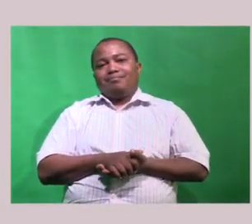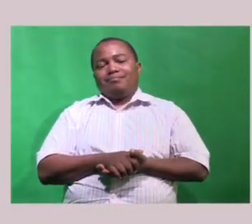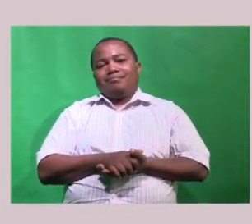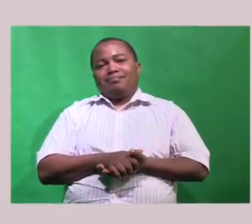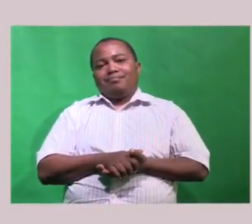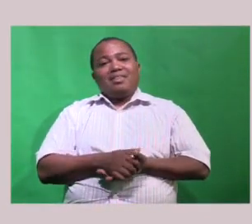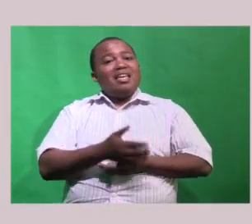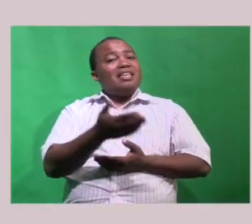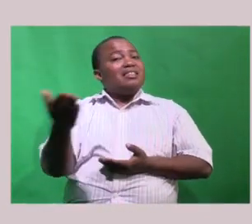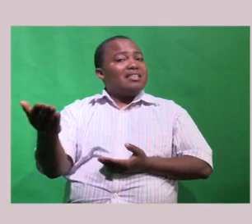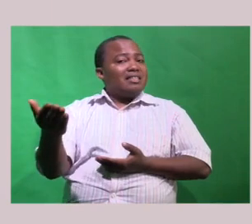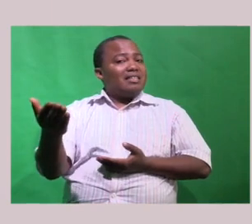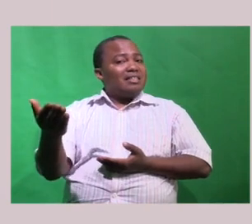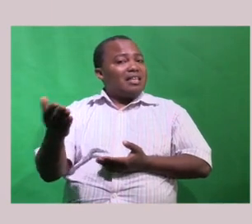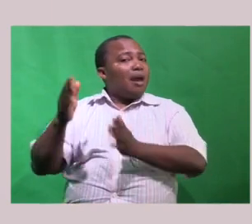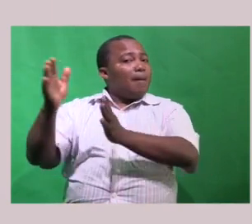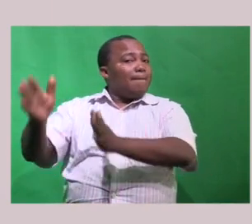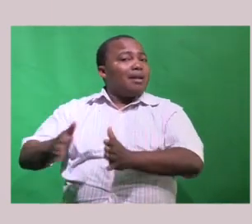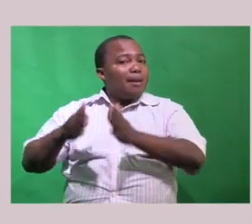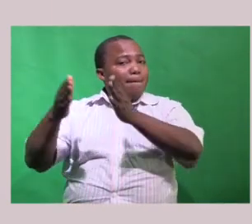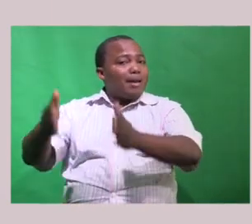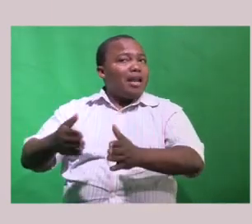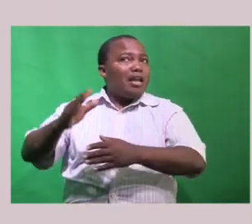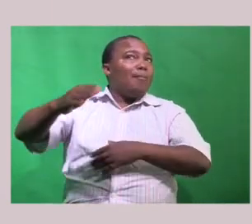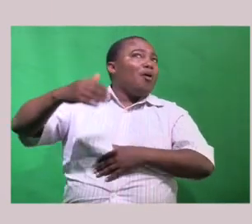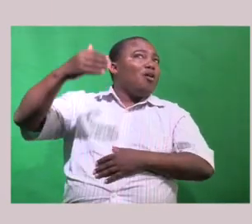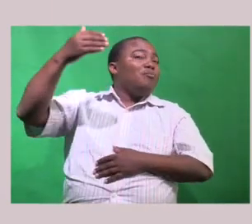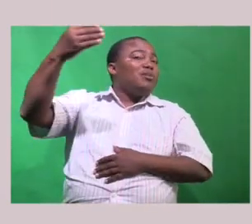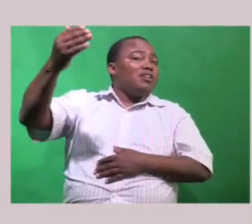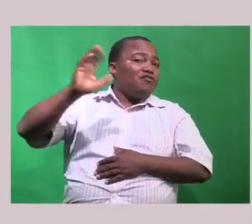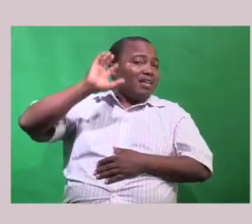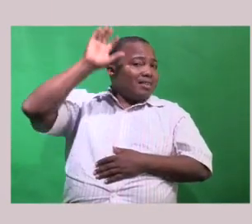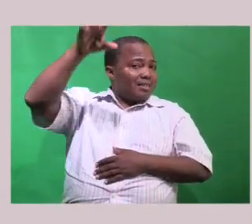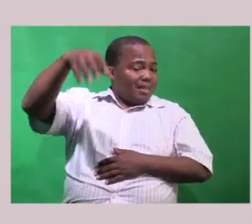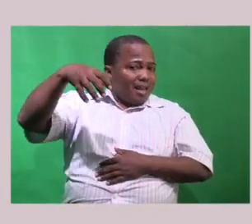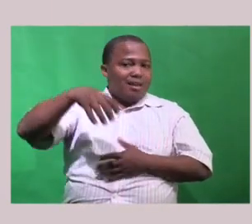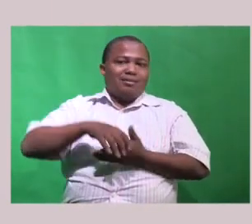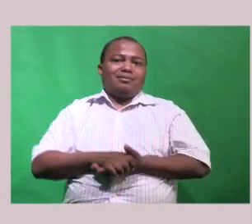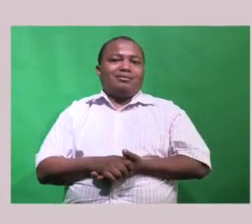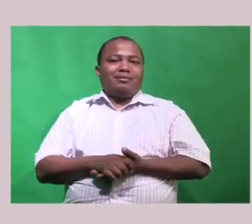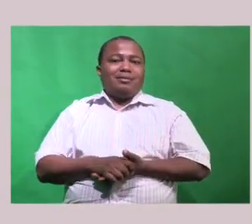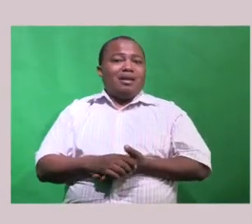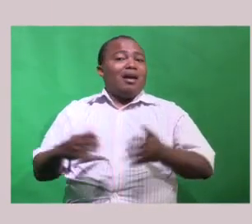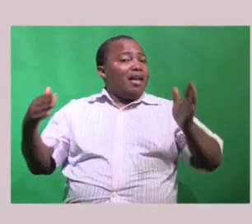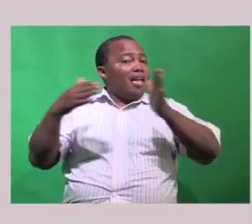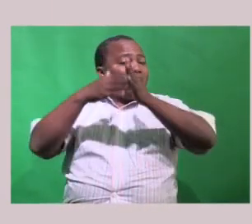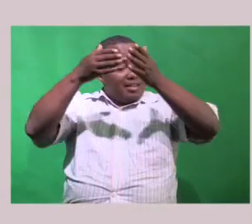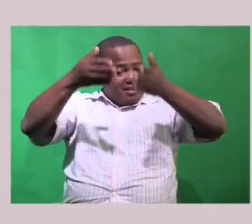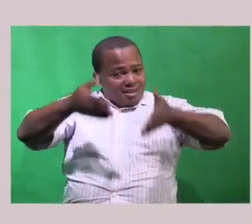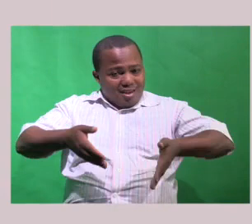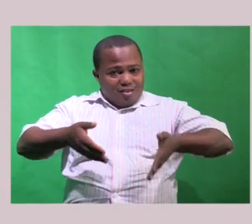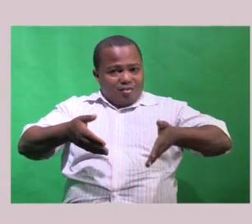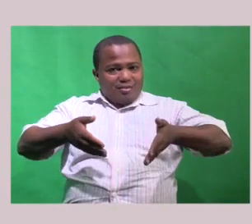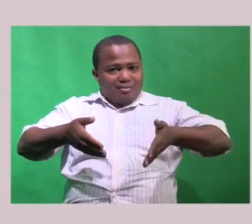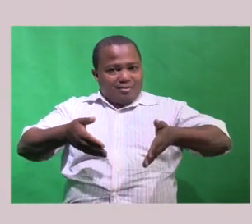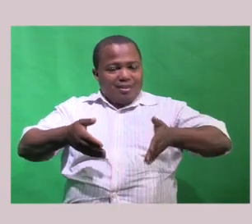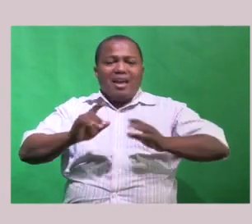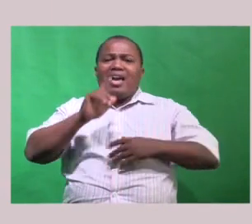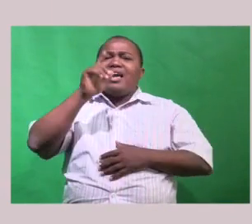This is a prepaid for previous year. In now become